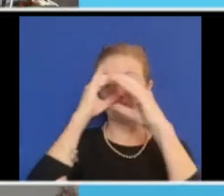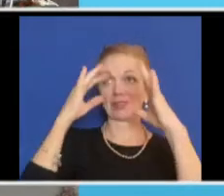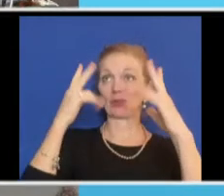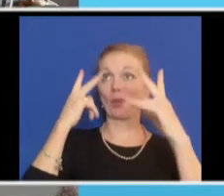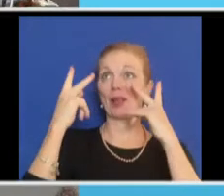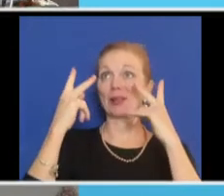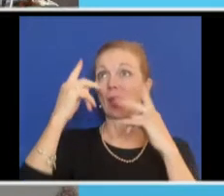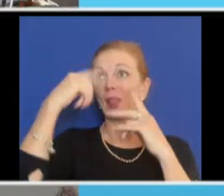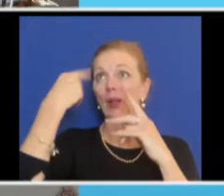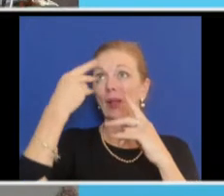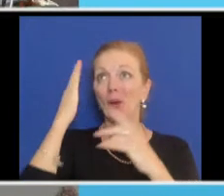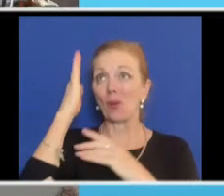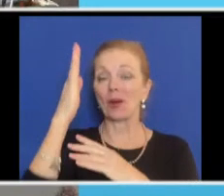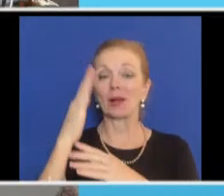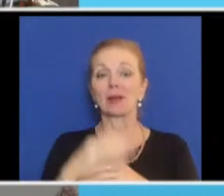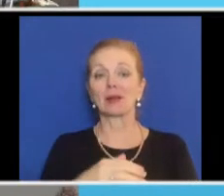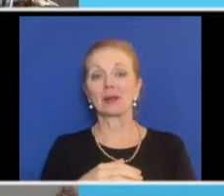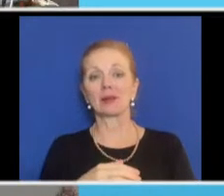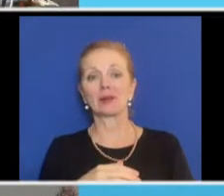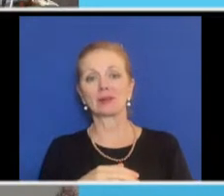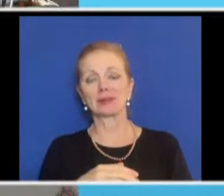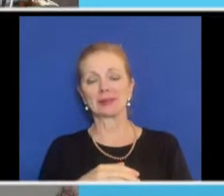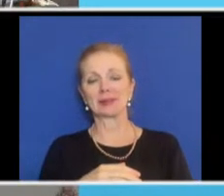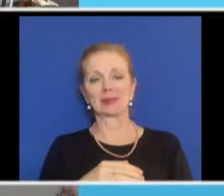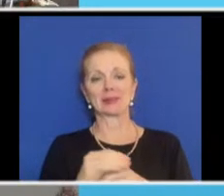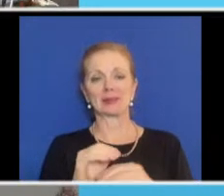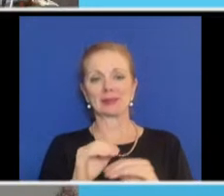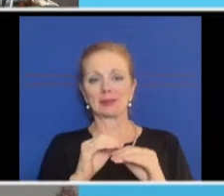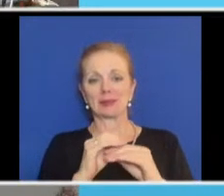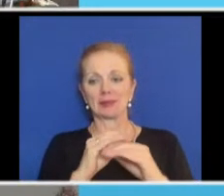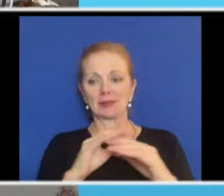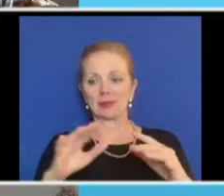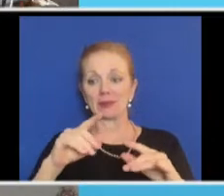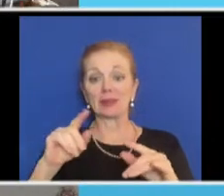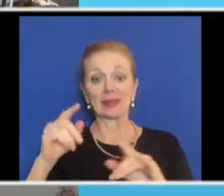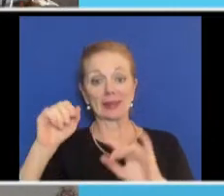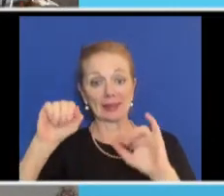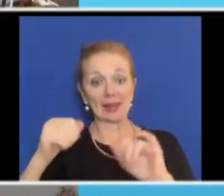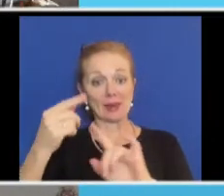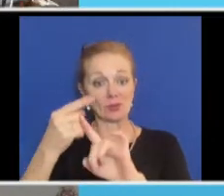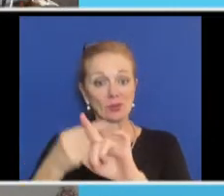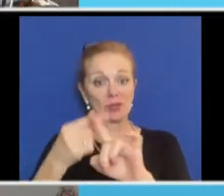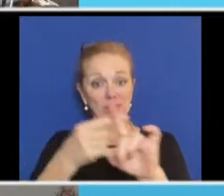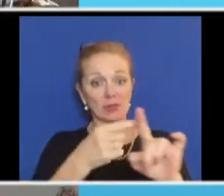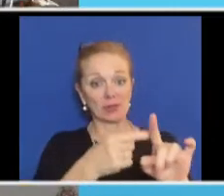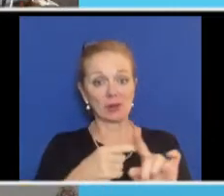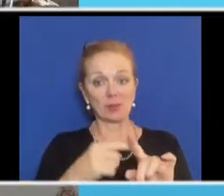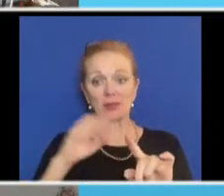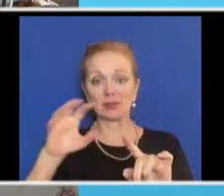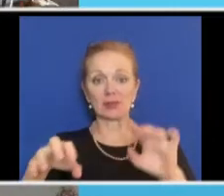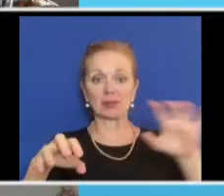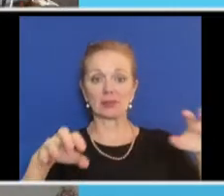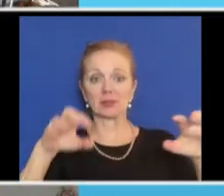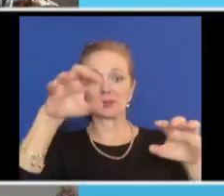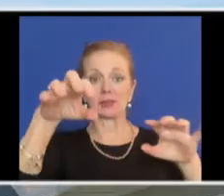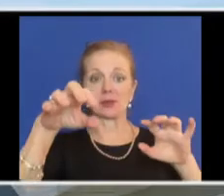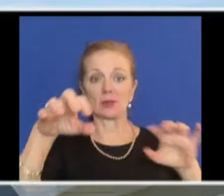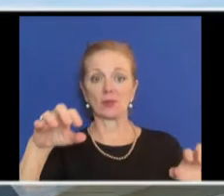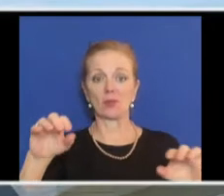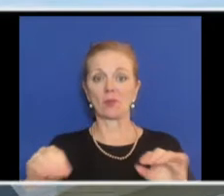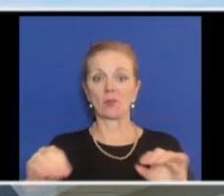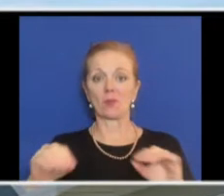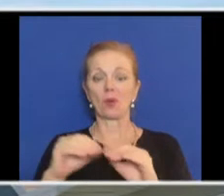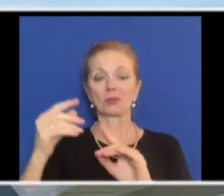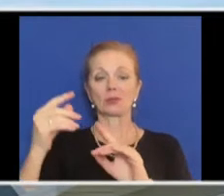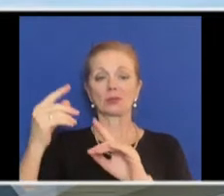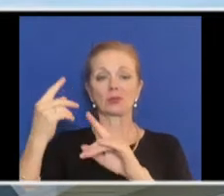amenity area here's how these lay out so these are for rent you can rent these but again it's laid out like a more traditional single